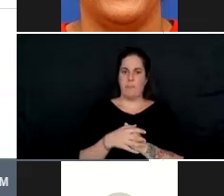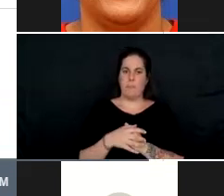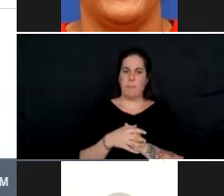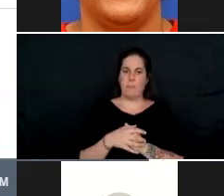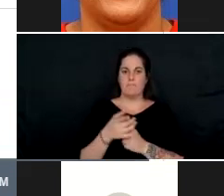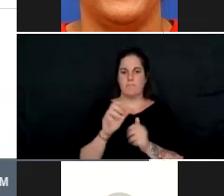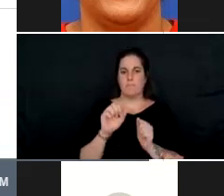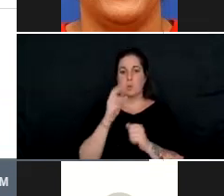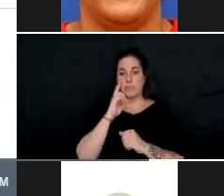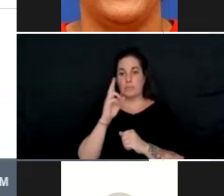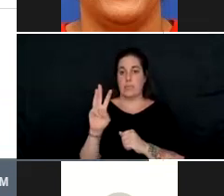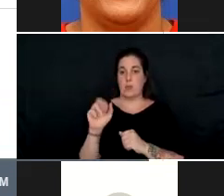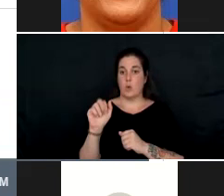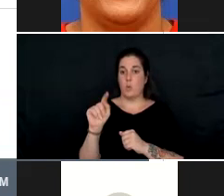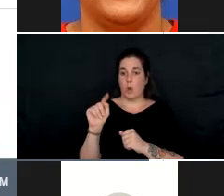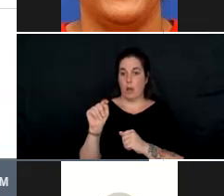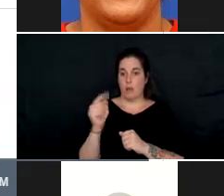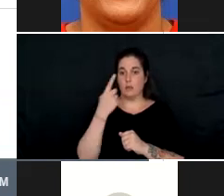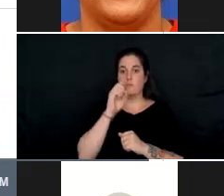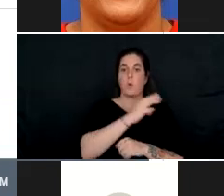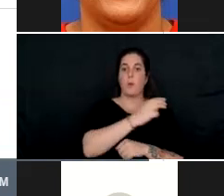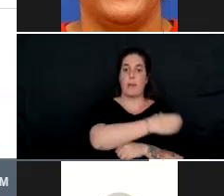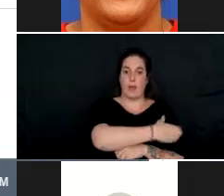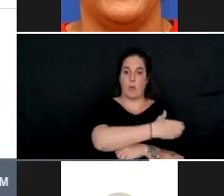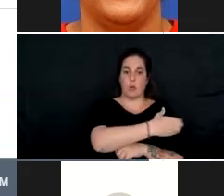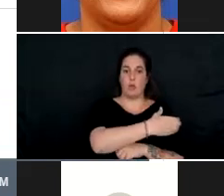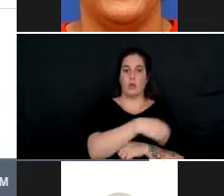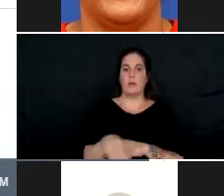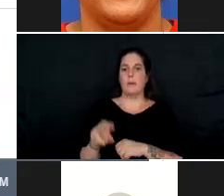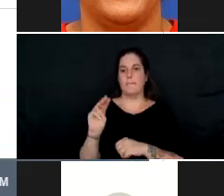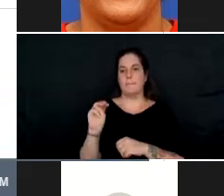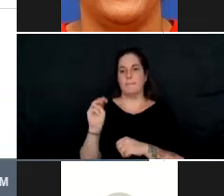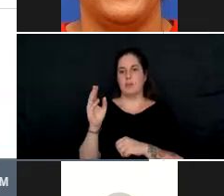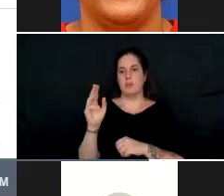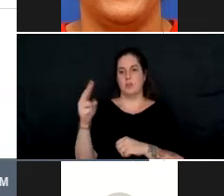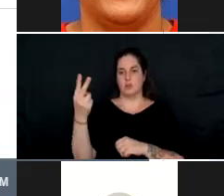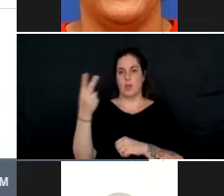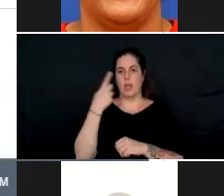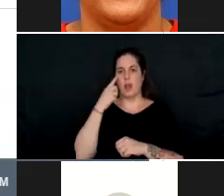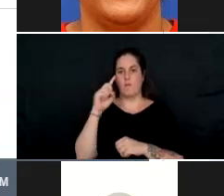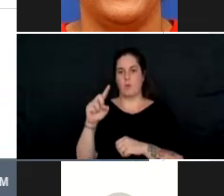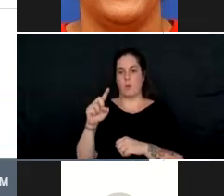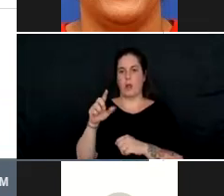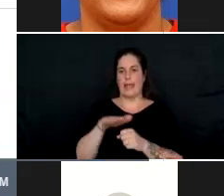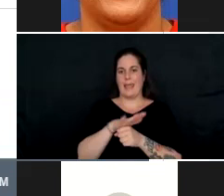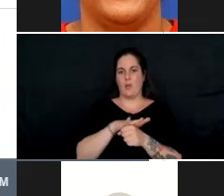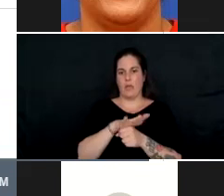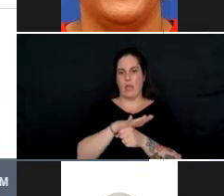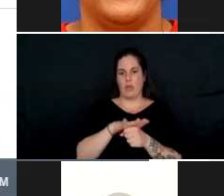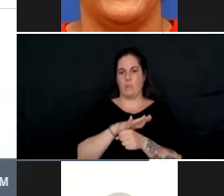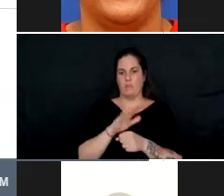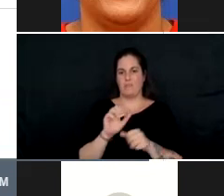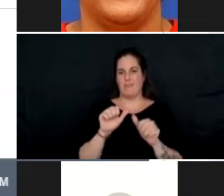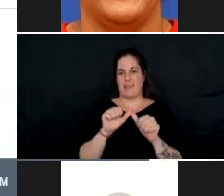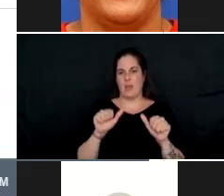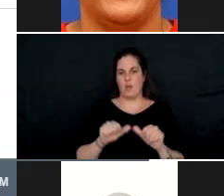for power and meters squared for area. So watts per meter squared is